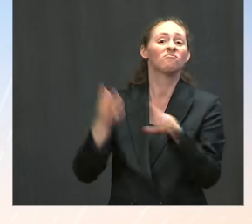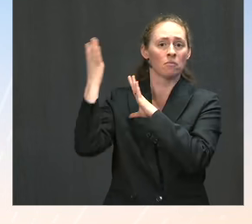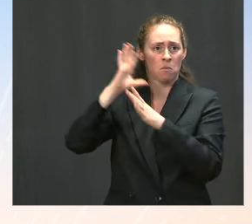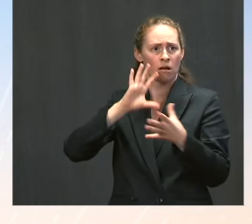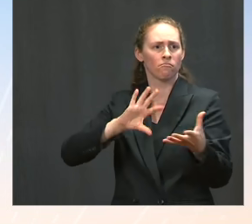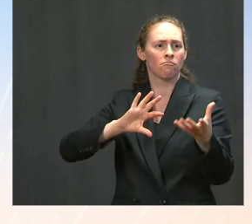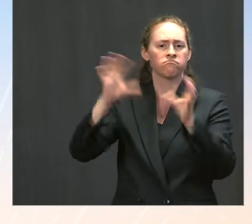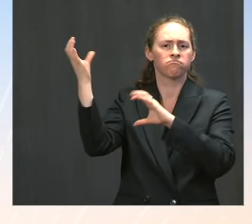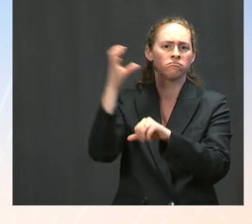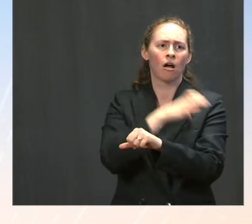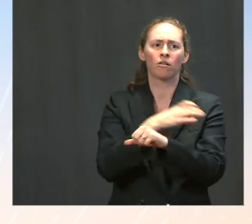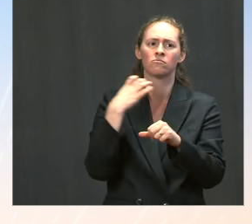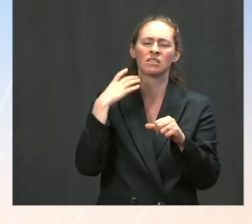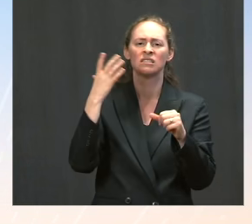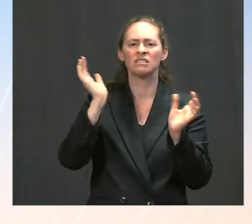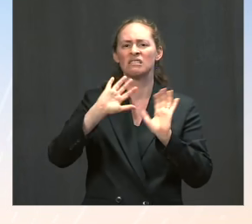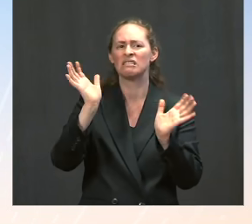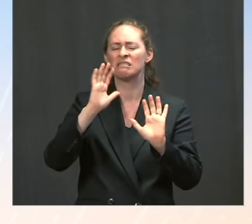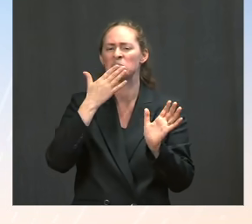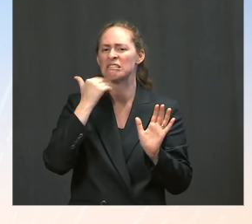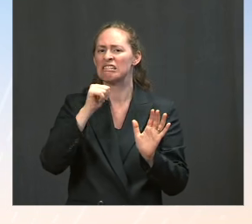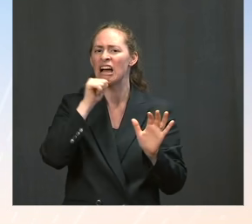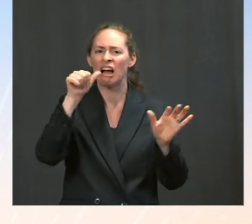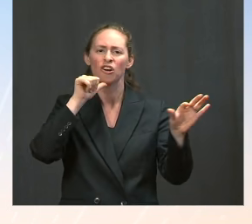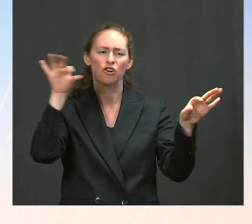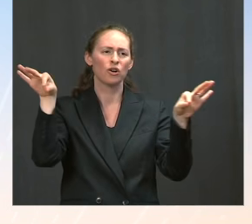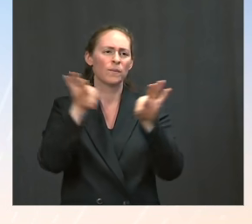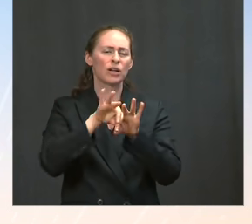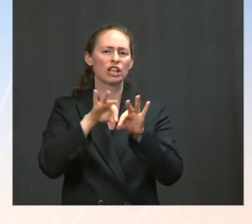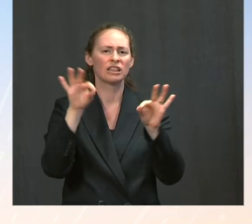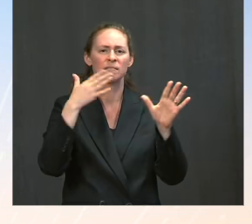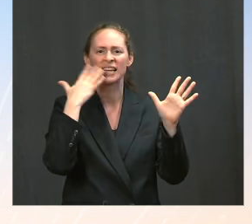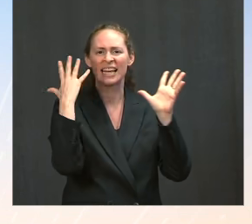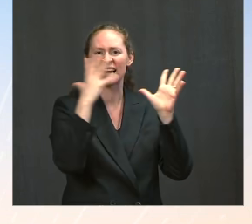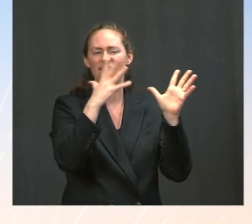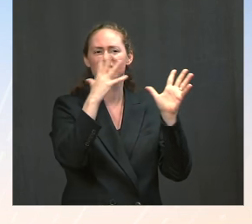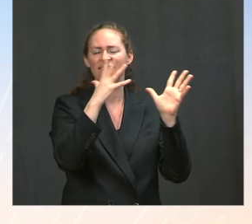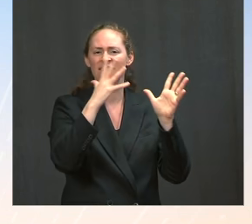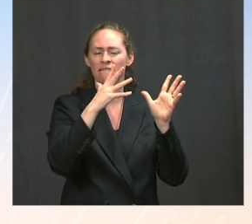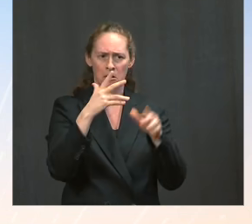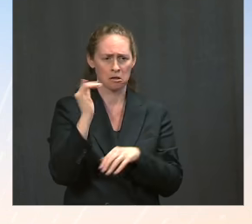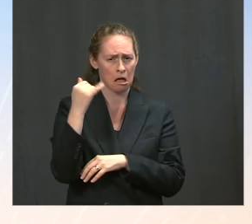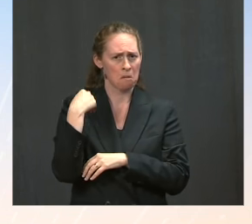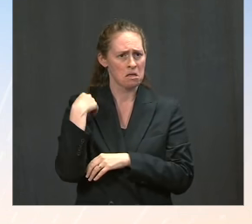of his justification for not getting rid of it. With maybe the exception of